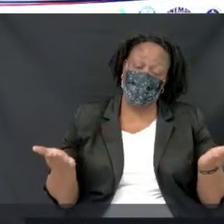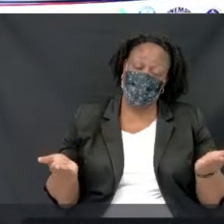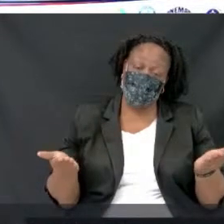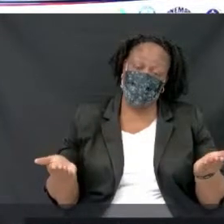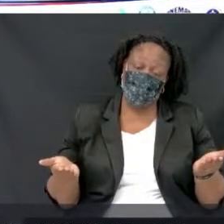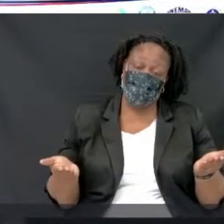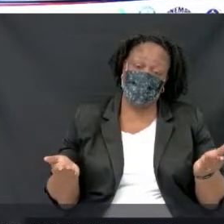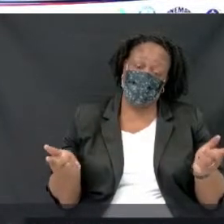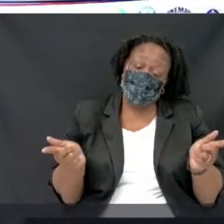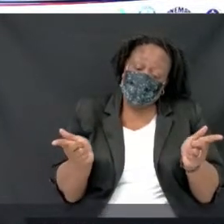is nothing that is